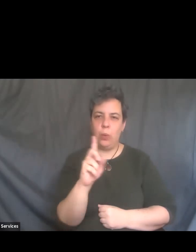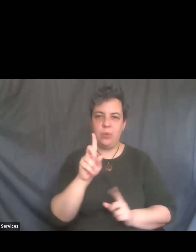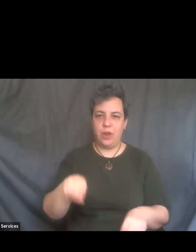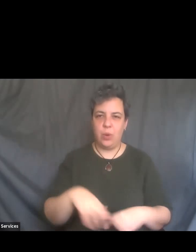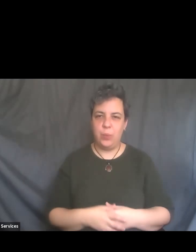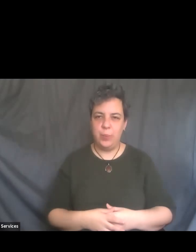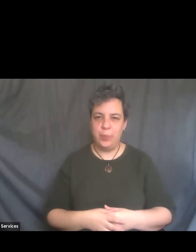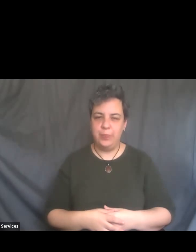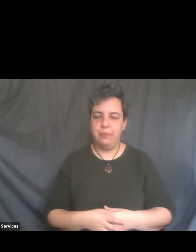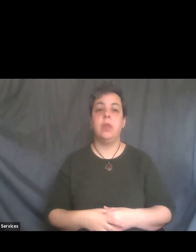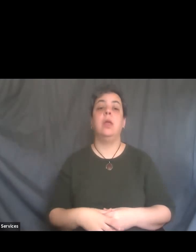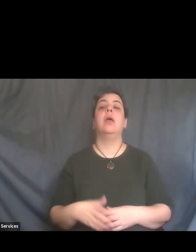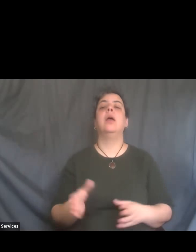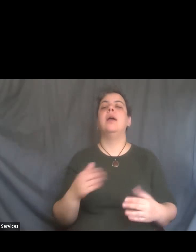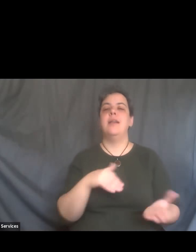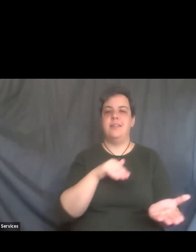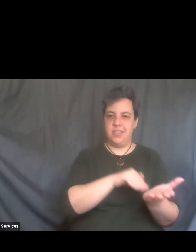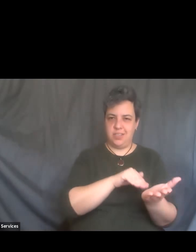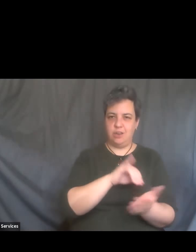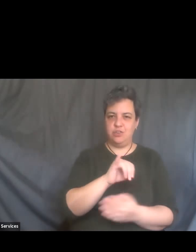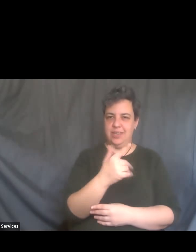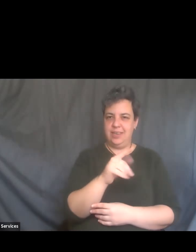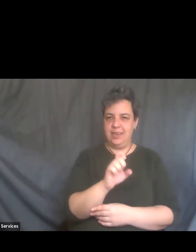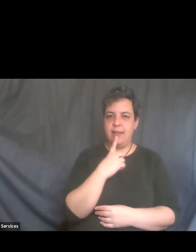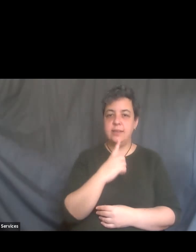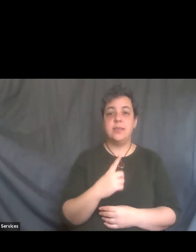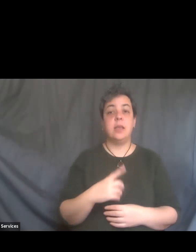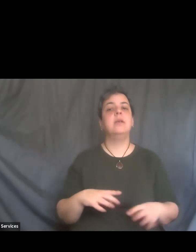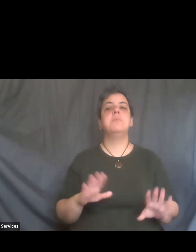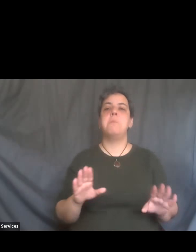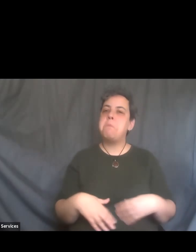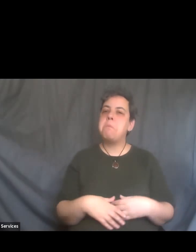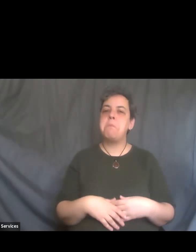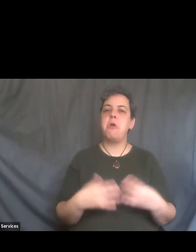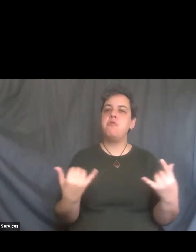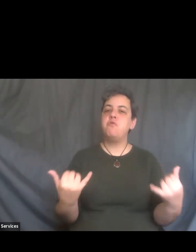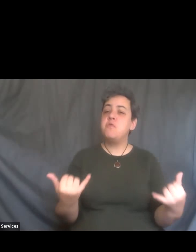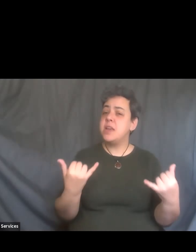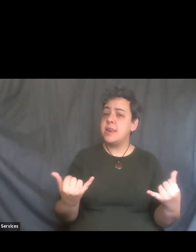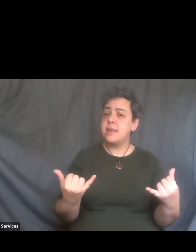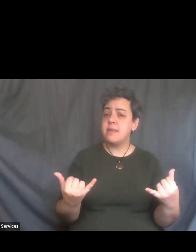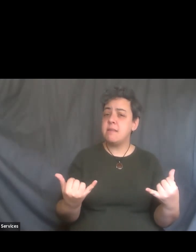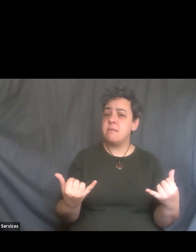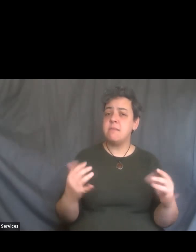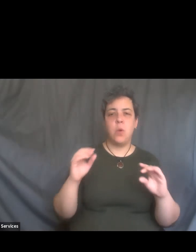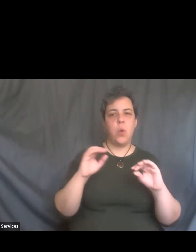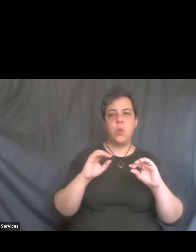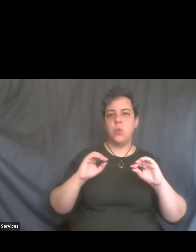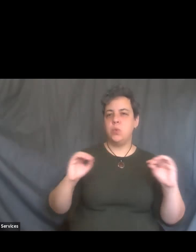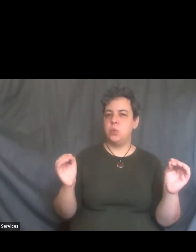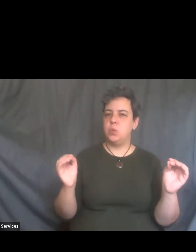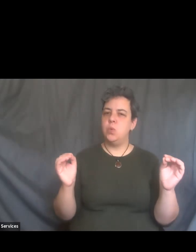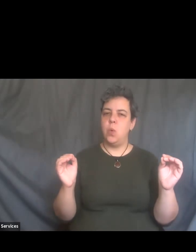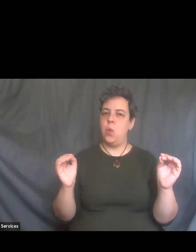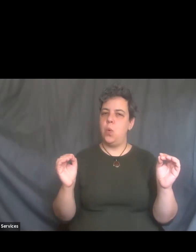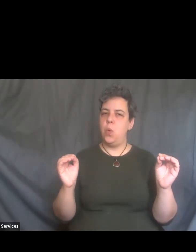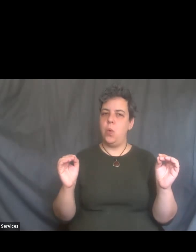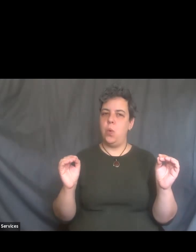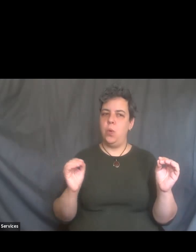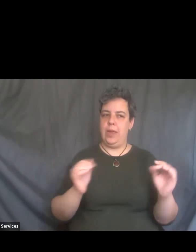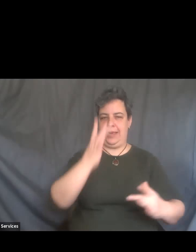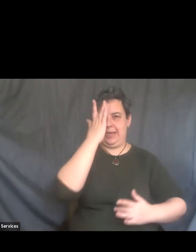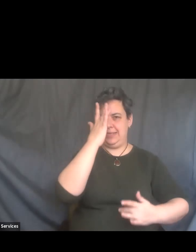Right now, we don't have any condition that is an absolute contraindication. What that means is